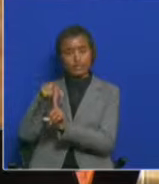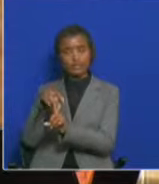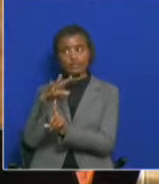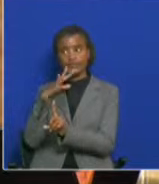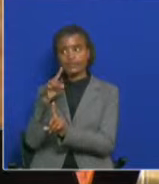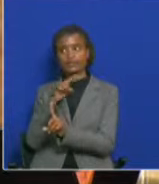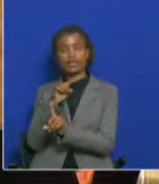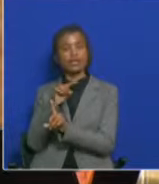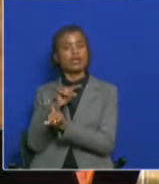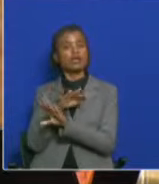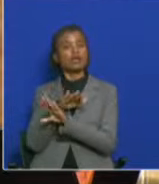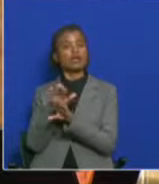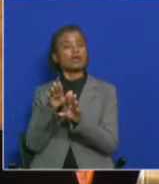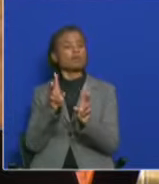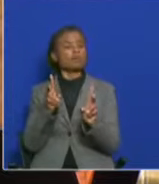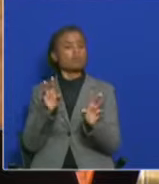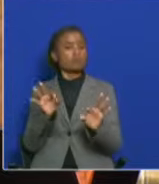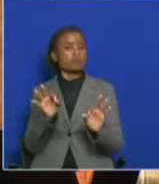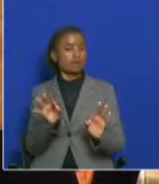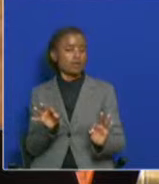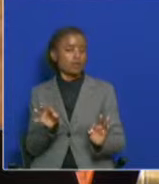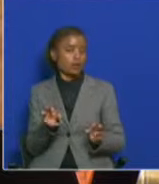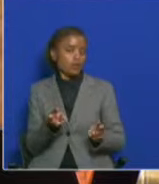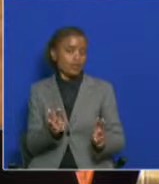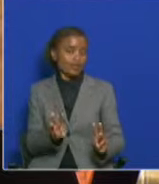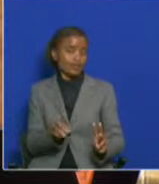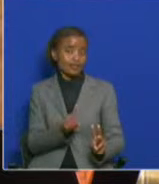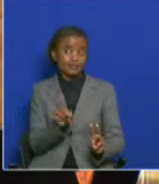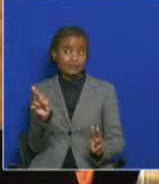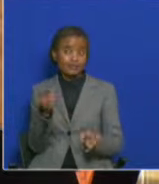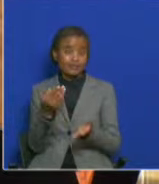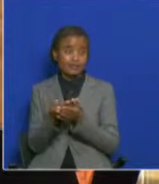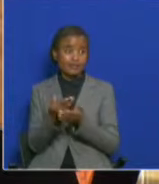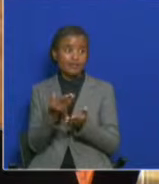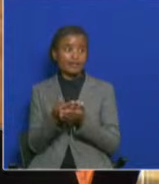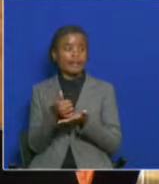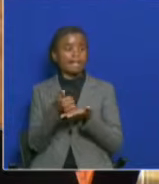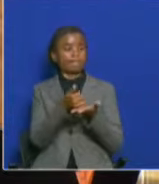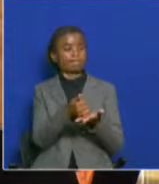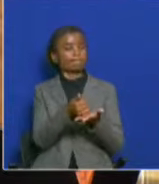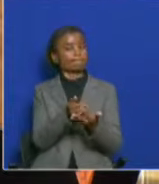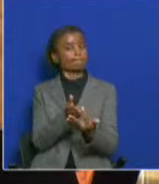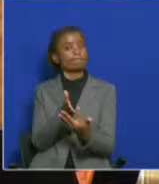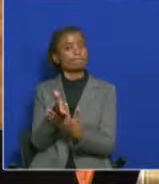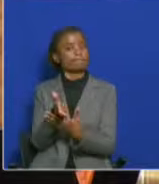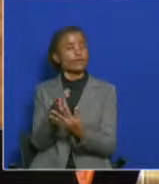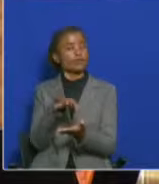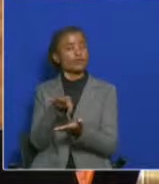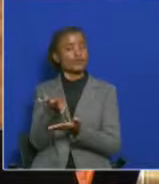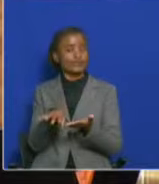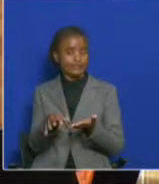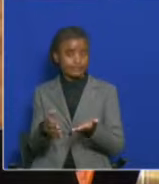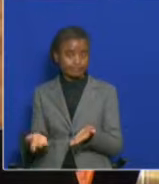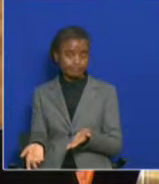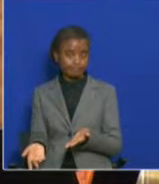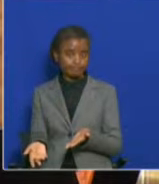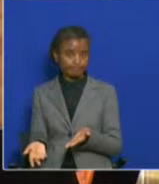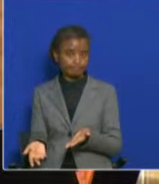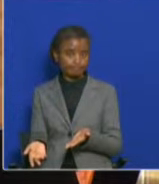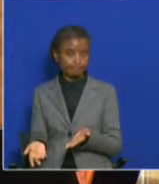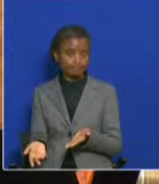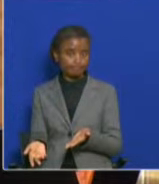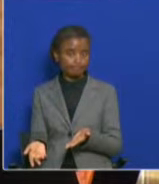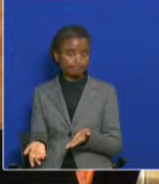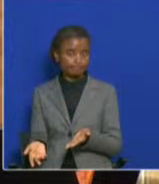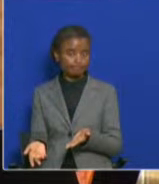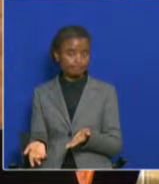made to him to facilitate access to the contract. He also refers